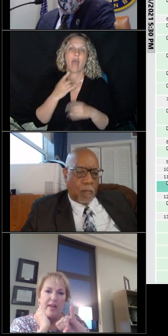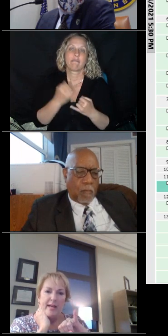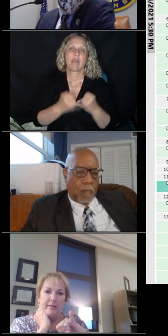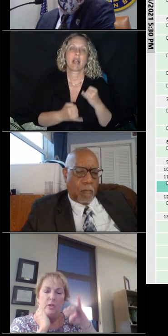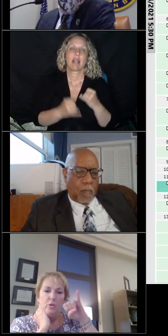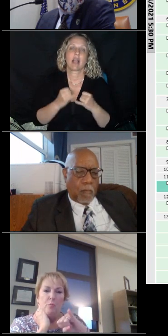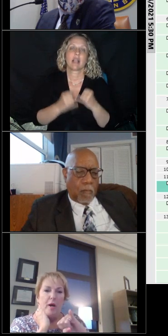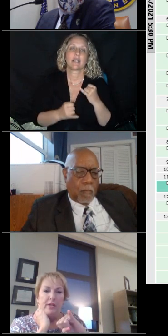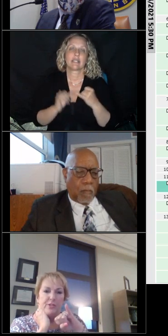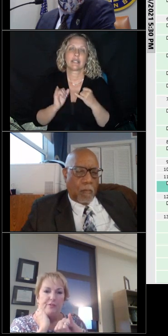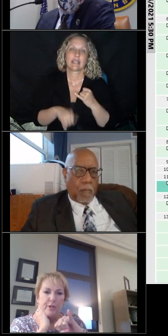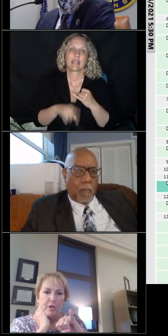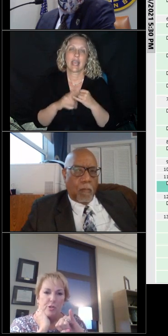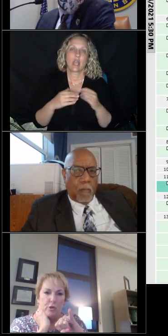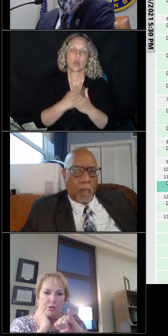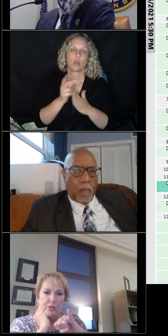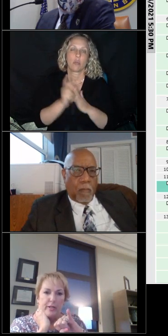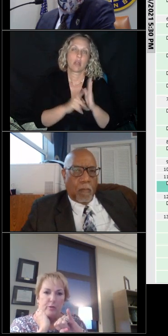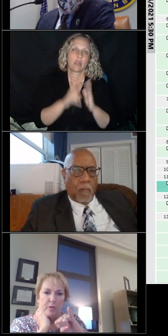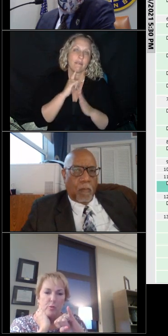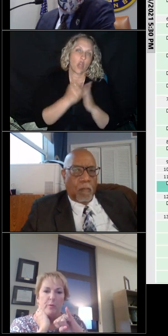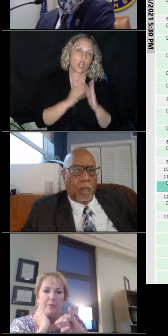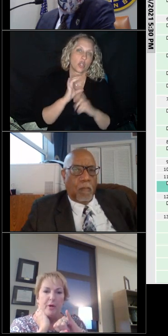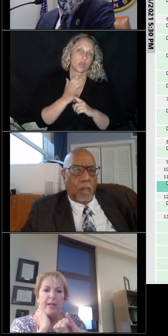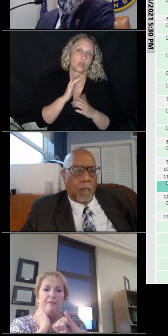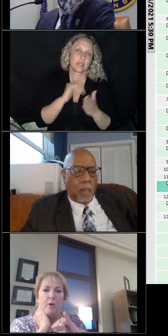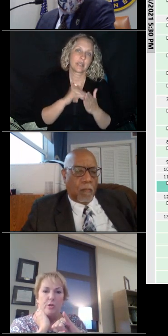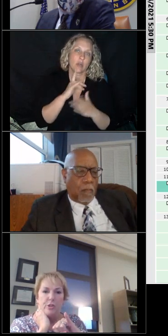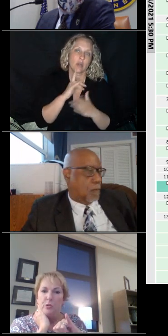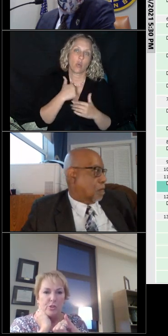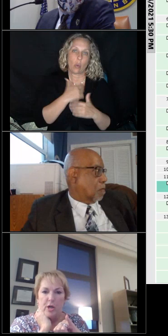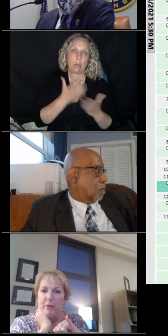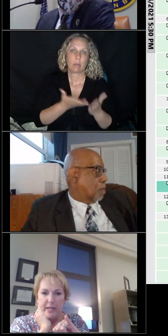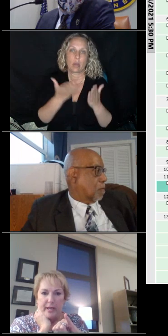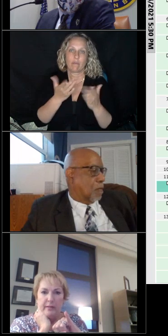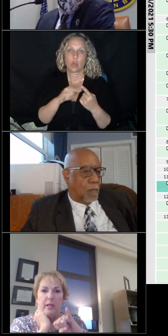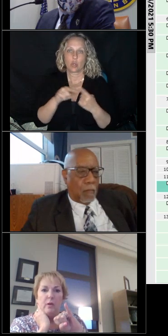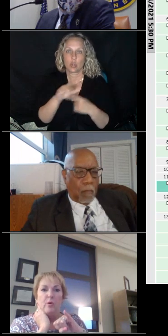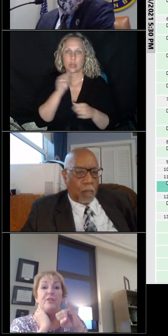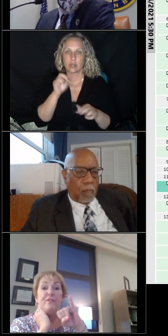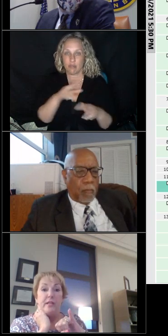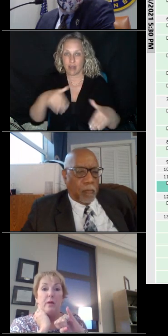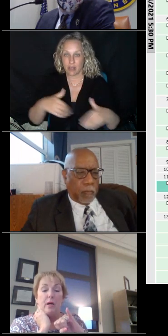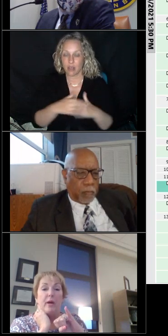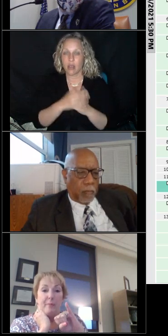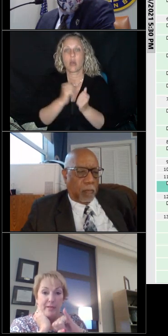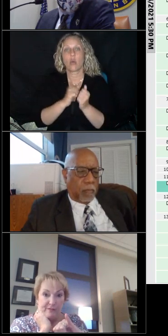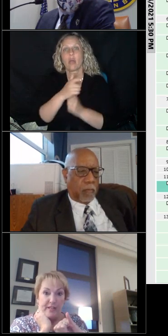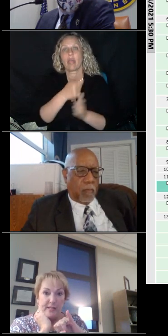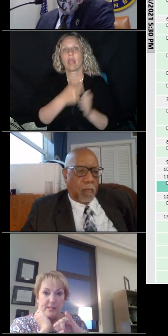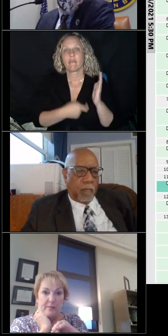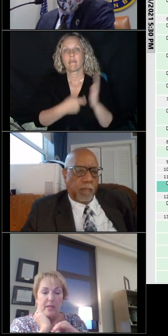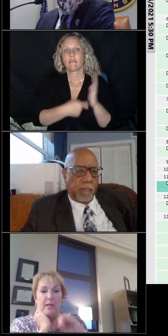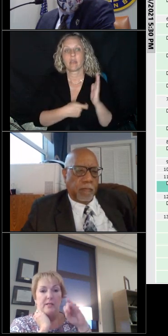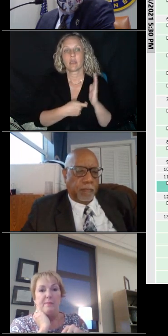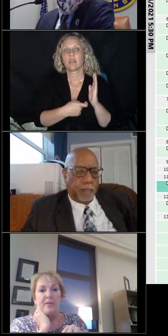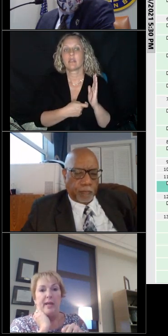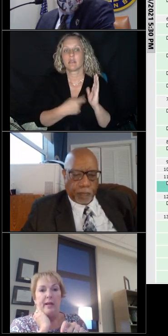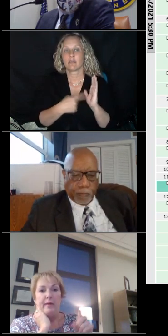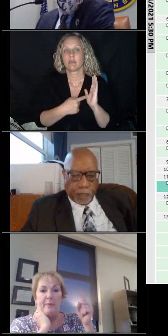finalizing that new policy for the Arts and Cultural Center, which we would be bringing forward to you. We're just not ready yet, with the fee, recommended